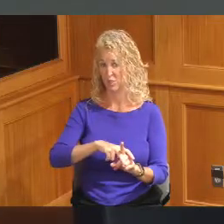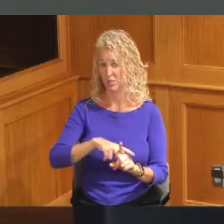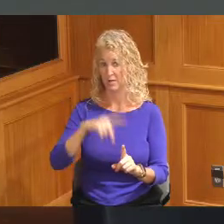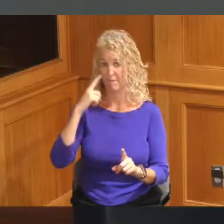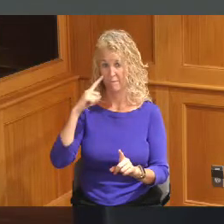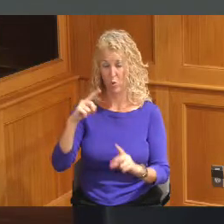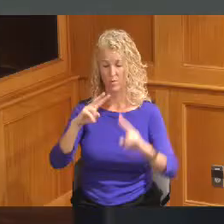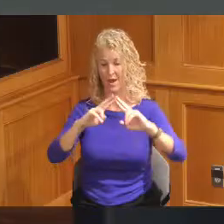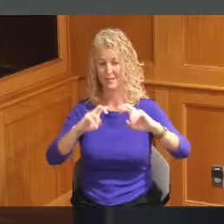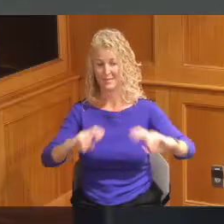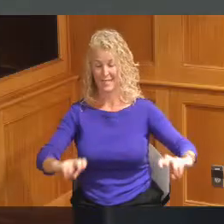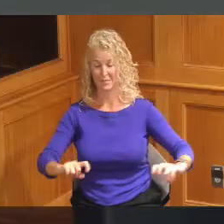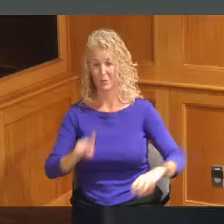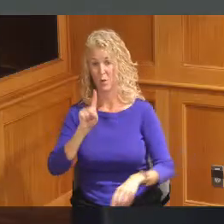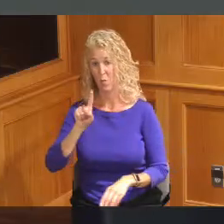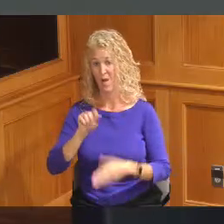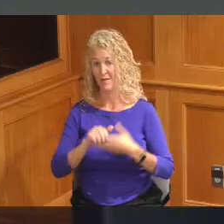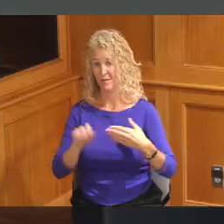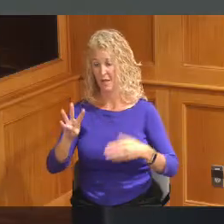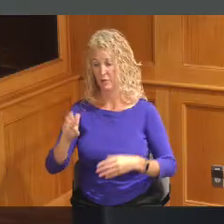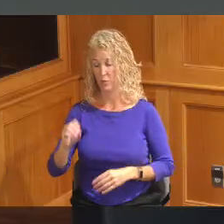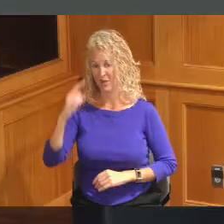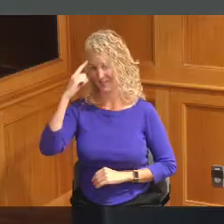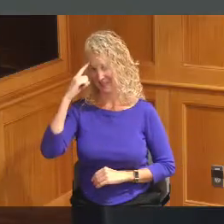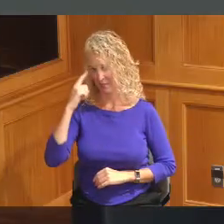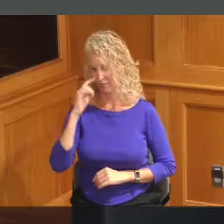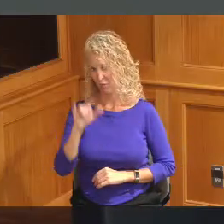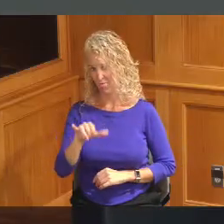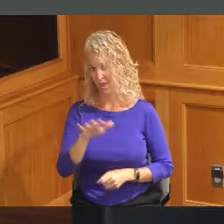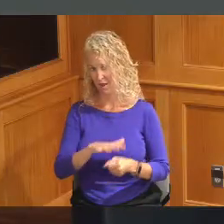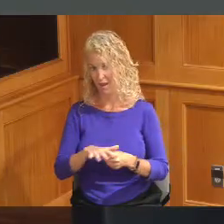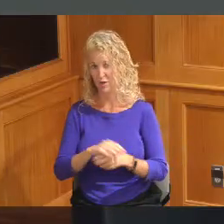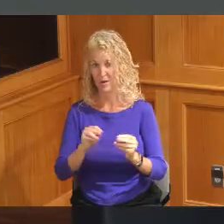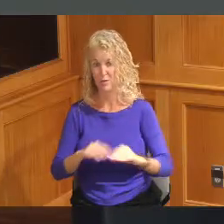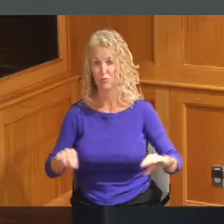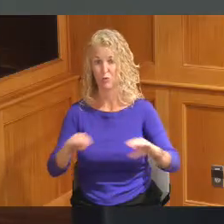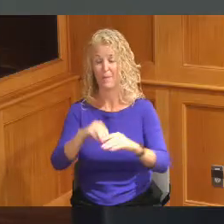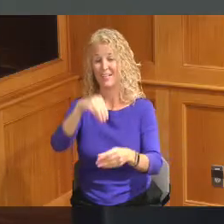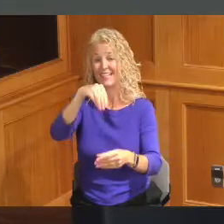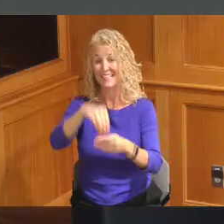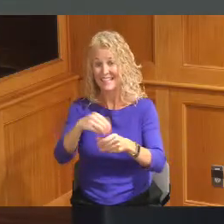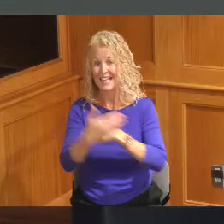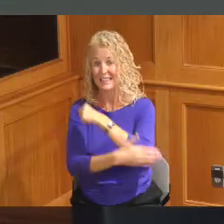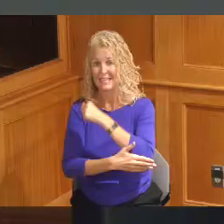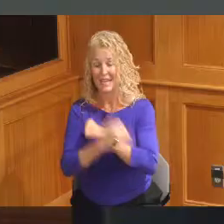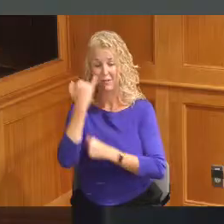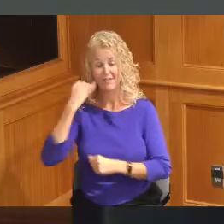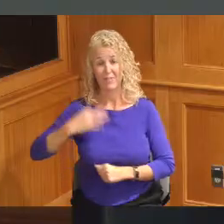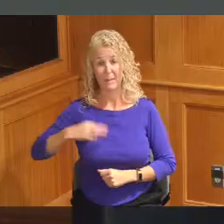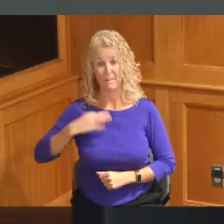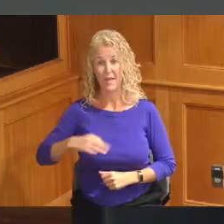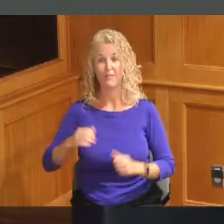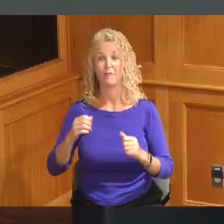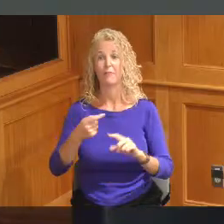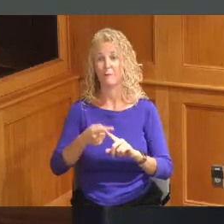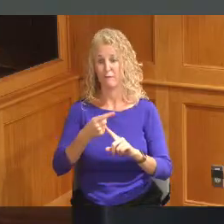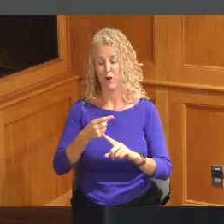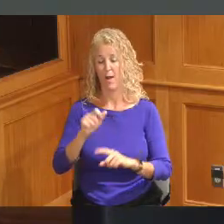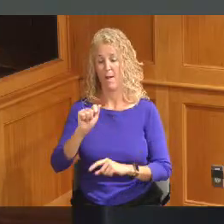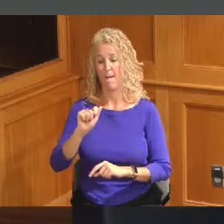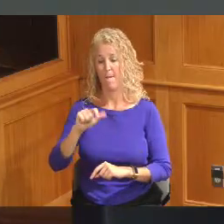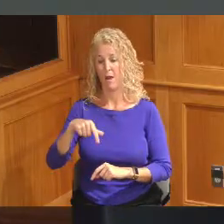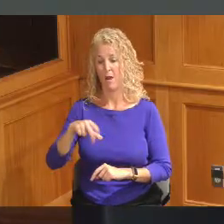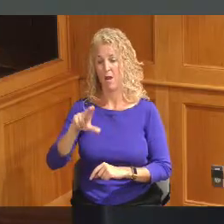an assessment, in this case $1.40, for properties in the county that benefit from the aquifer protection activities of the